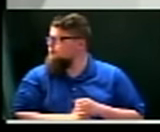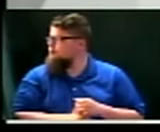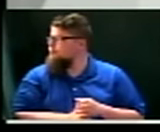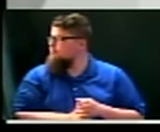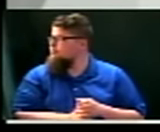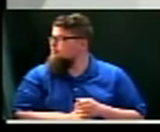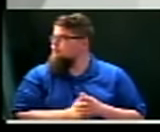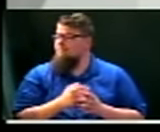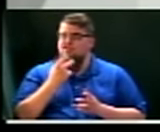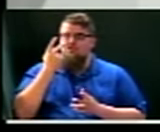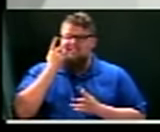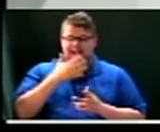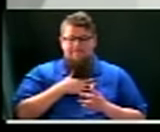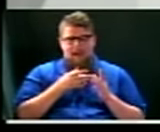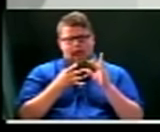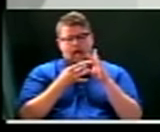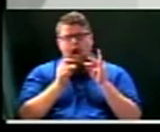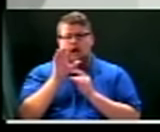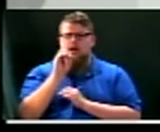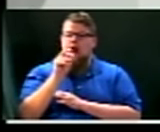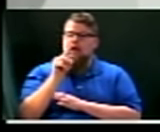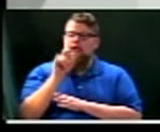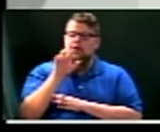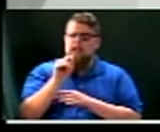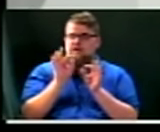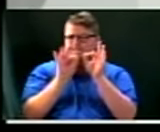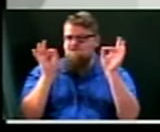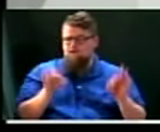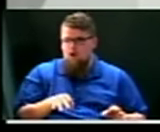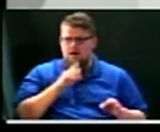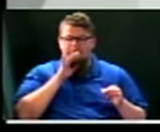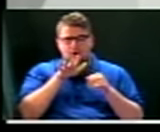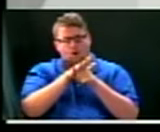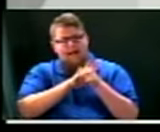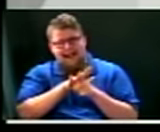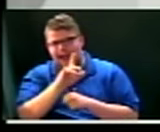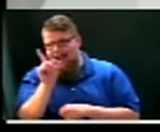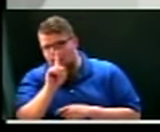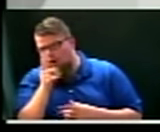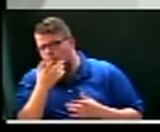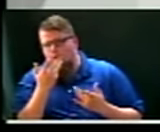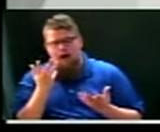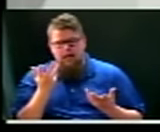Here you see my context form. It states the domain. It states the